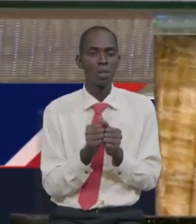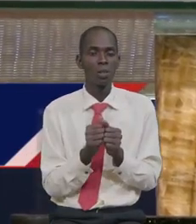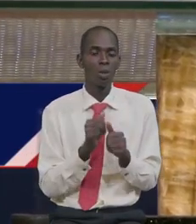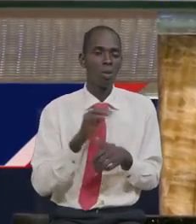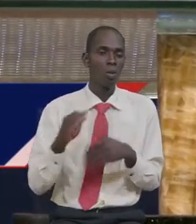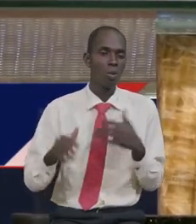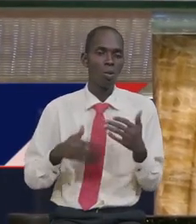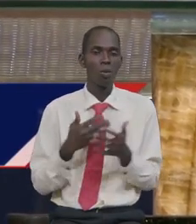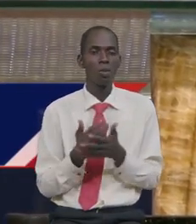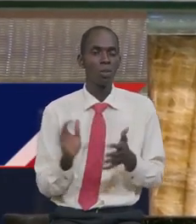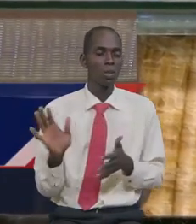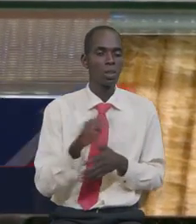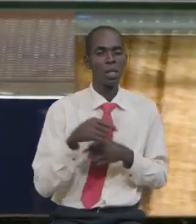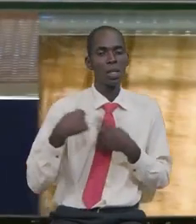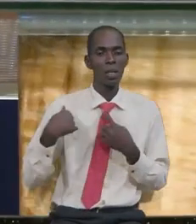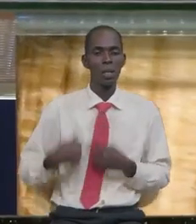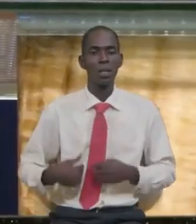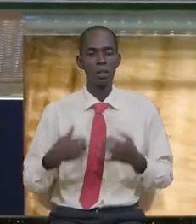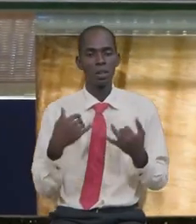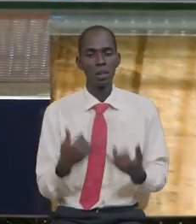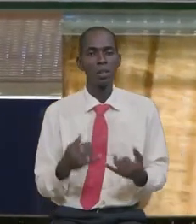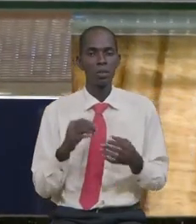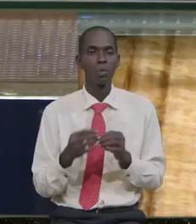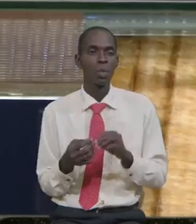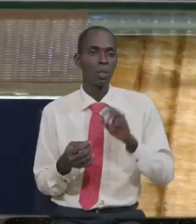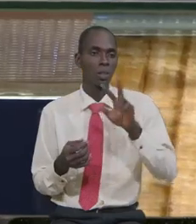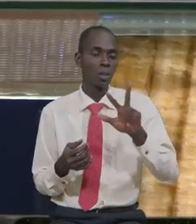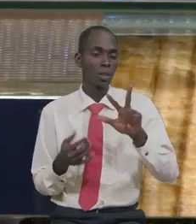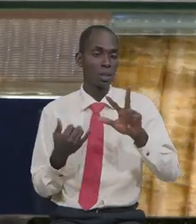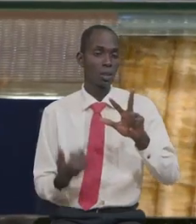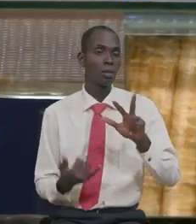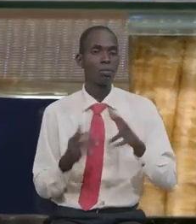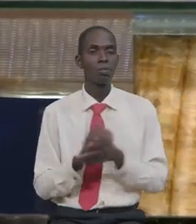with all their heart. Number three here, we're looking now